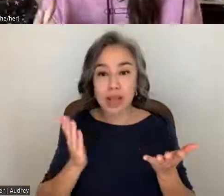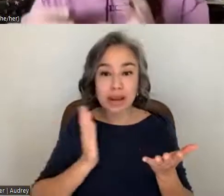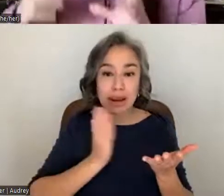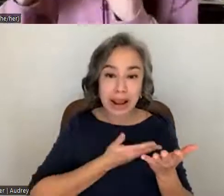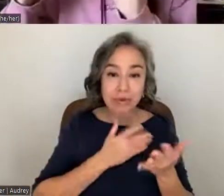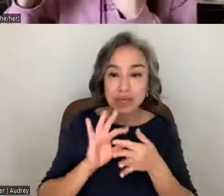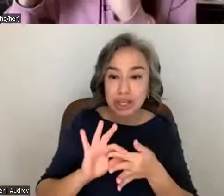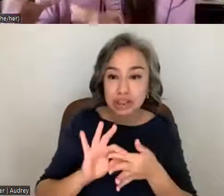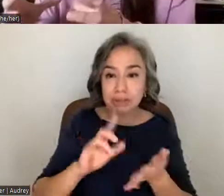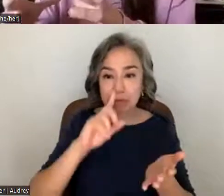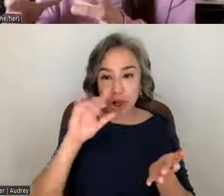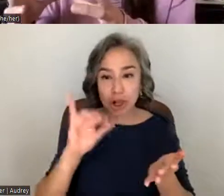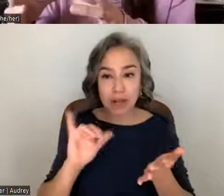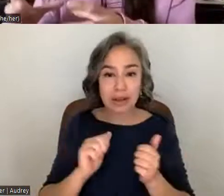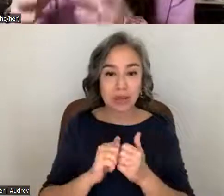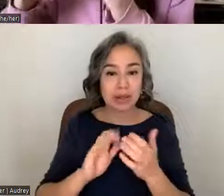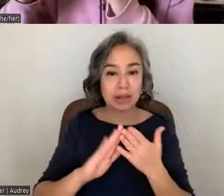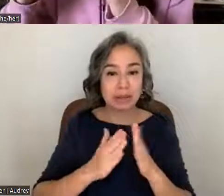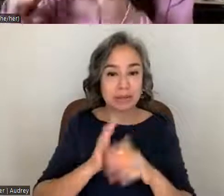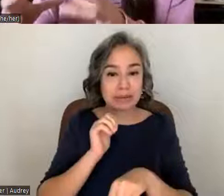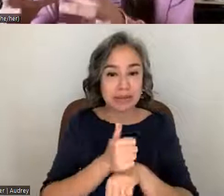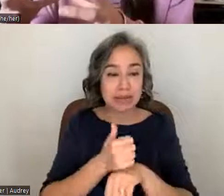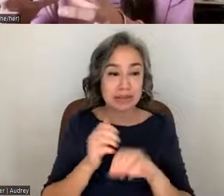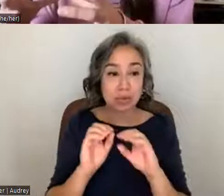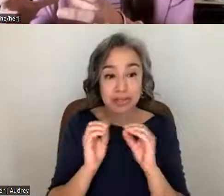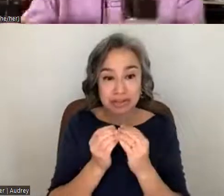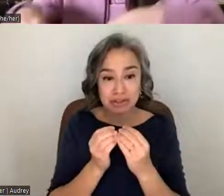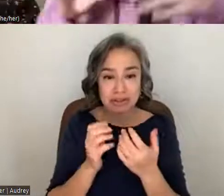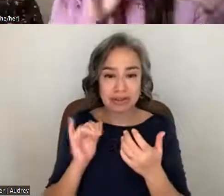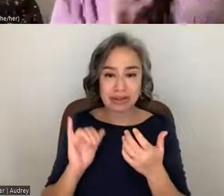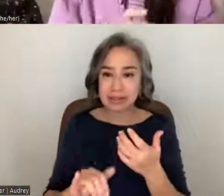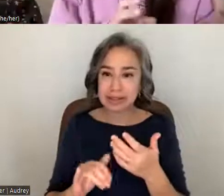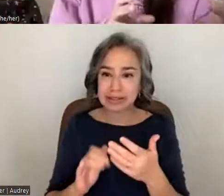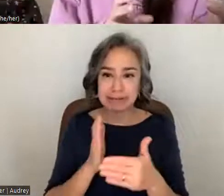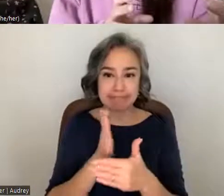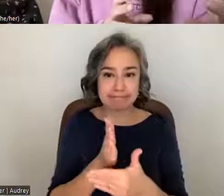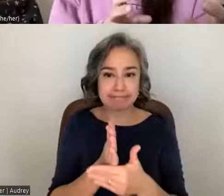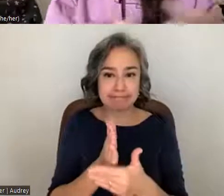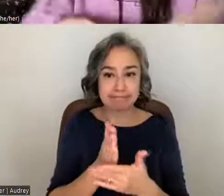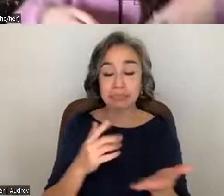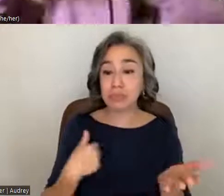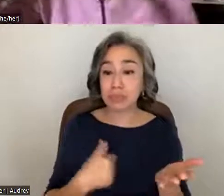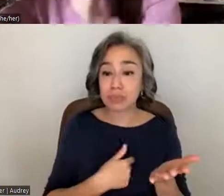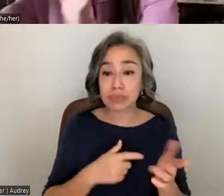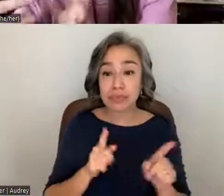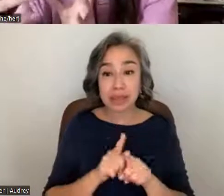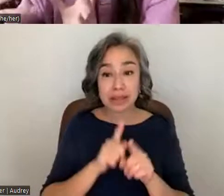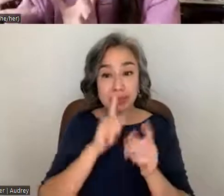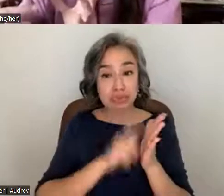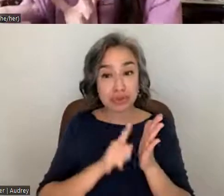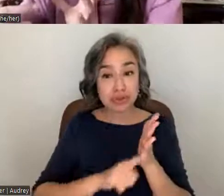look like with community-based organizations as this intermediary between us as researchers